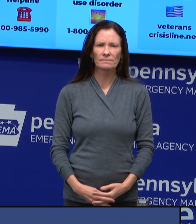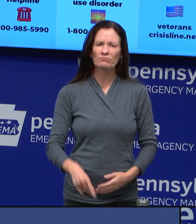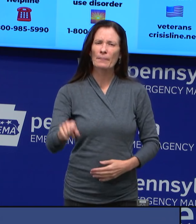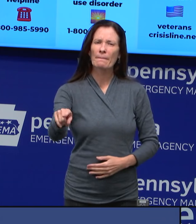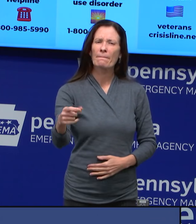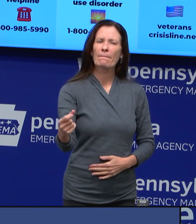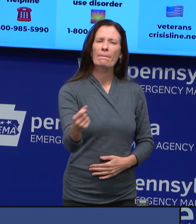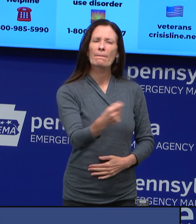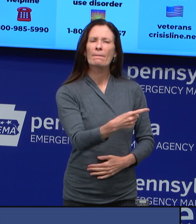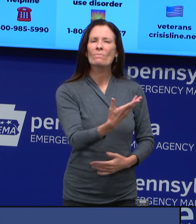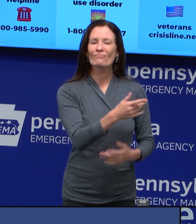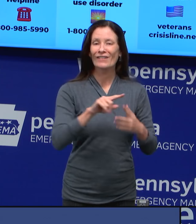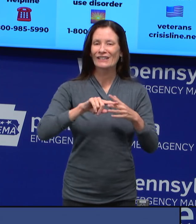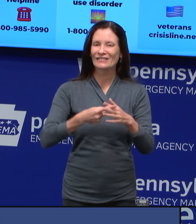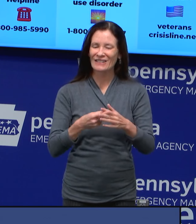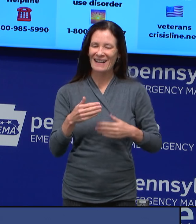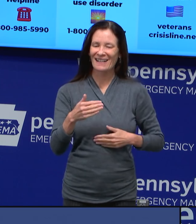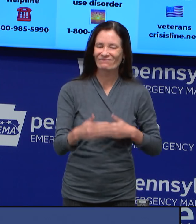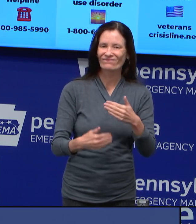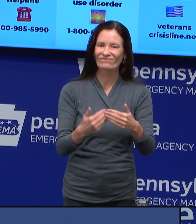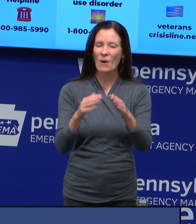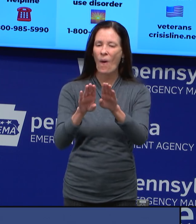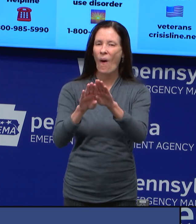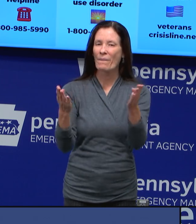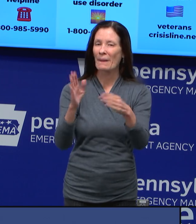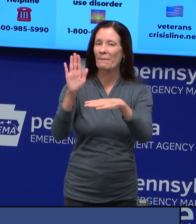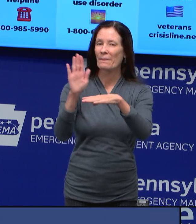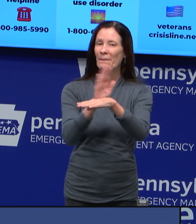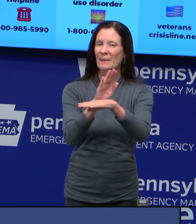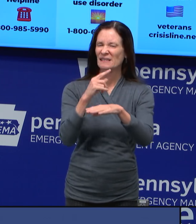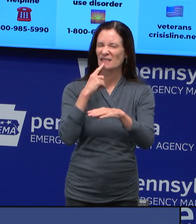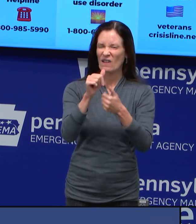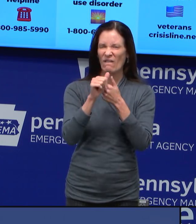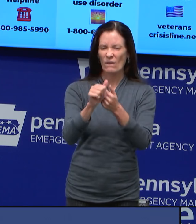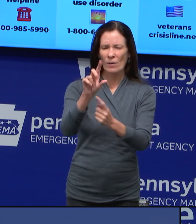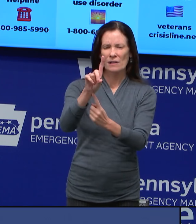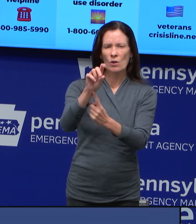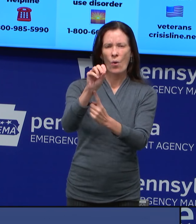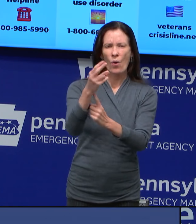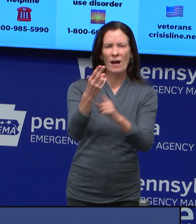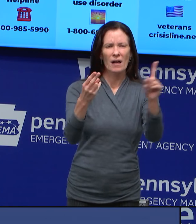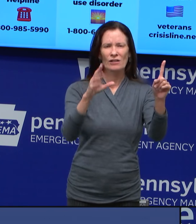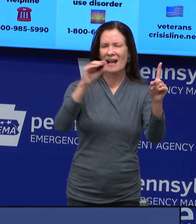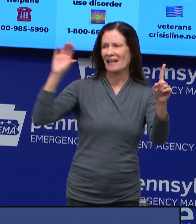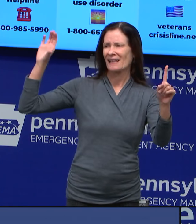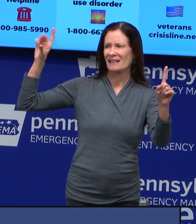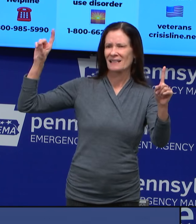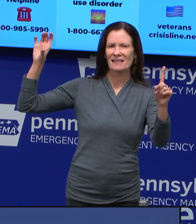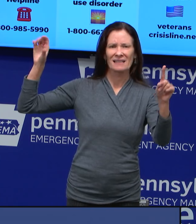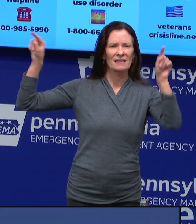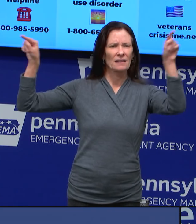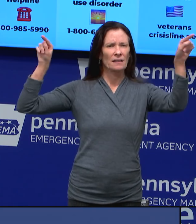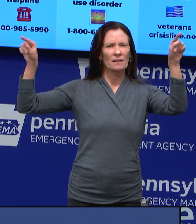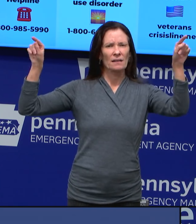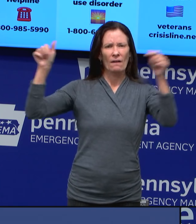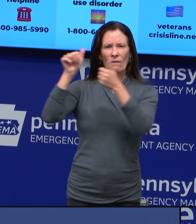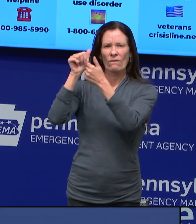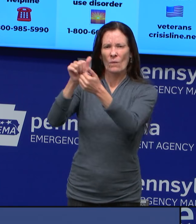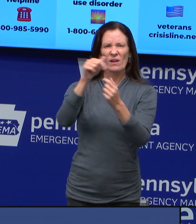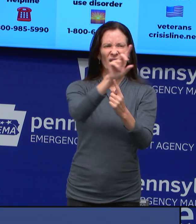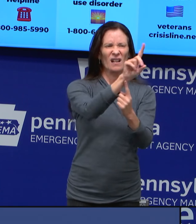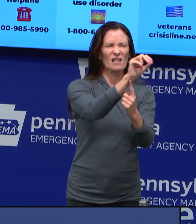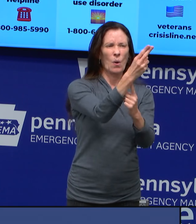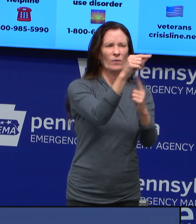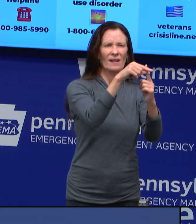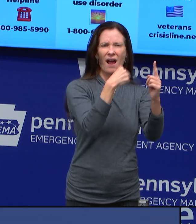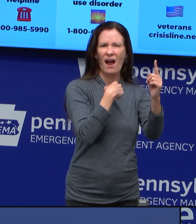and DOH guidance for social distancing and cleaning. Is the DOH guidance publicly available online? And if so, where and what is